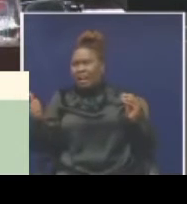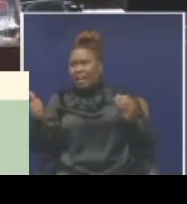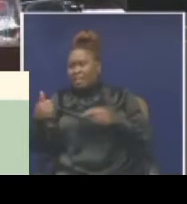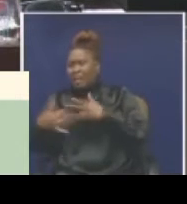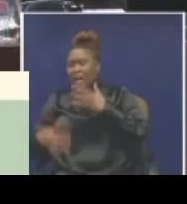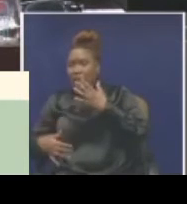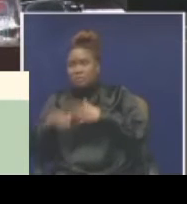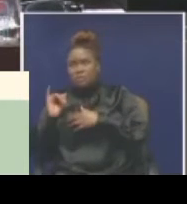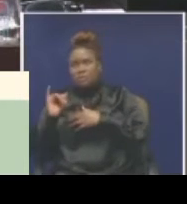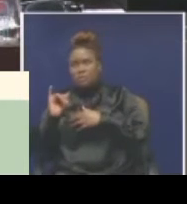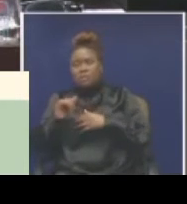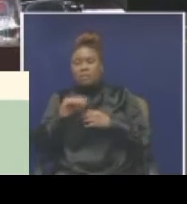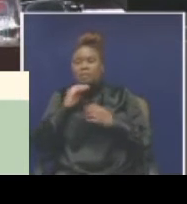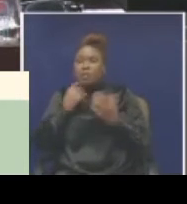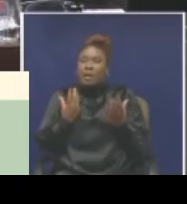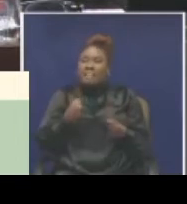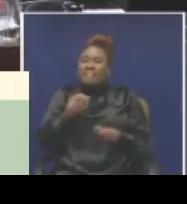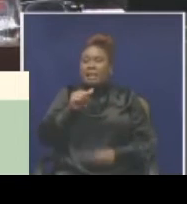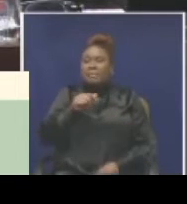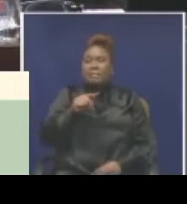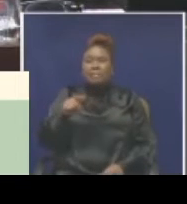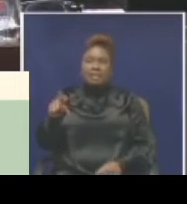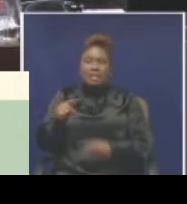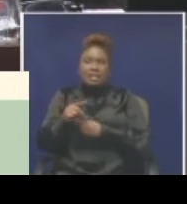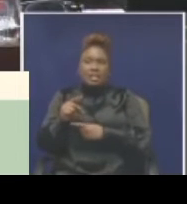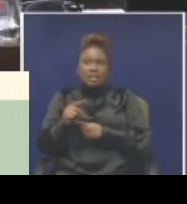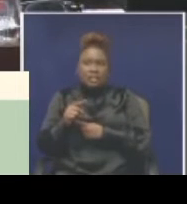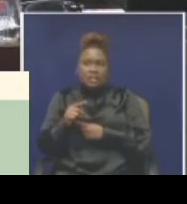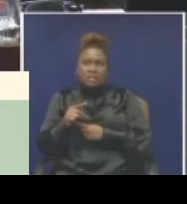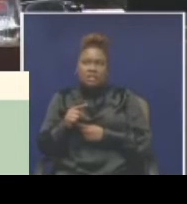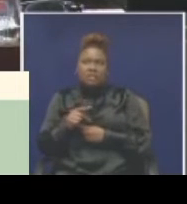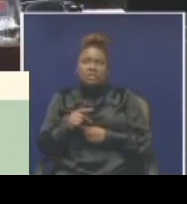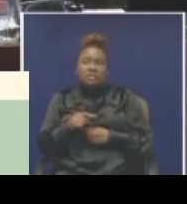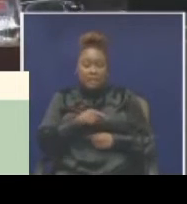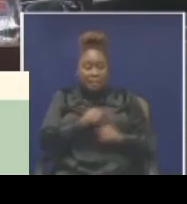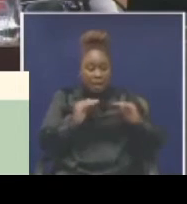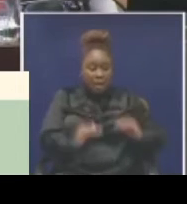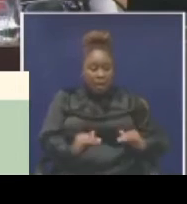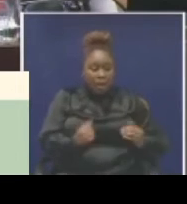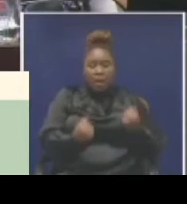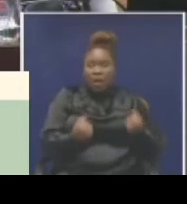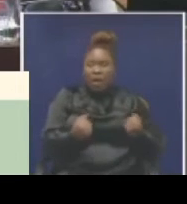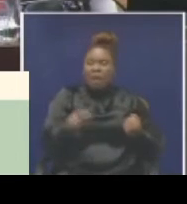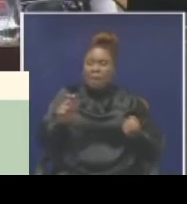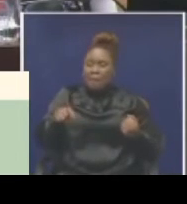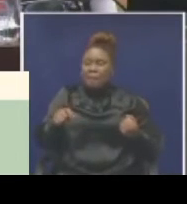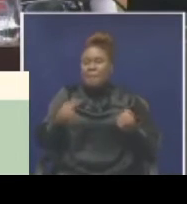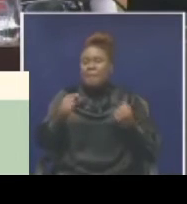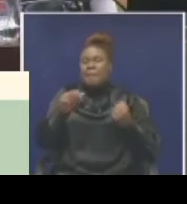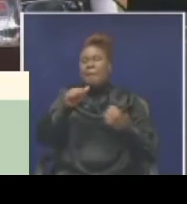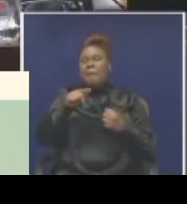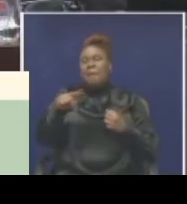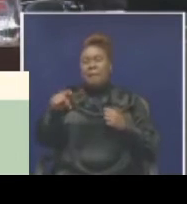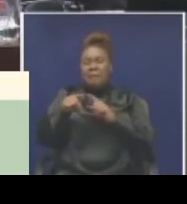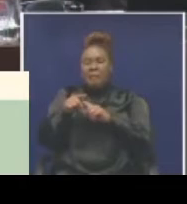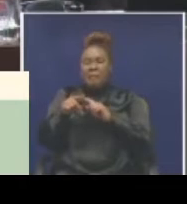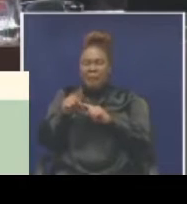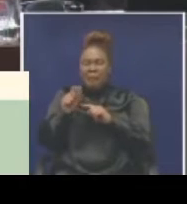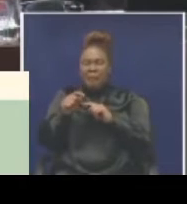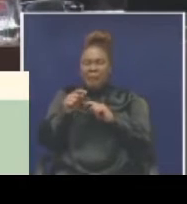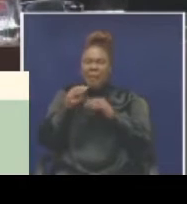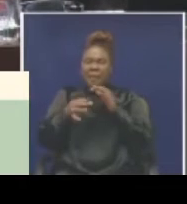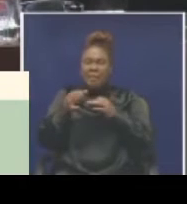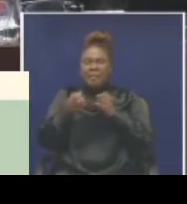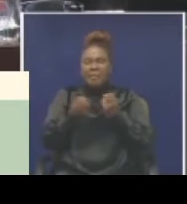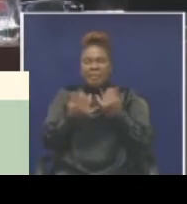of cases which should be dealt with, even in the lower courts. We need an APP which will indicate how many number of cases